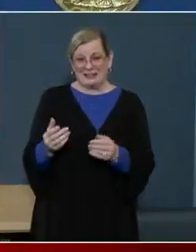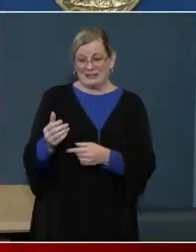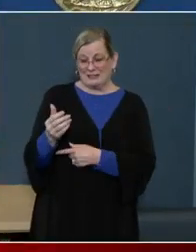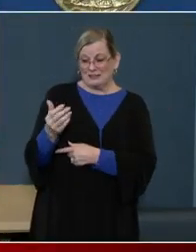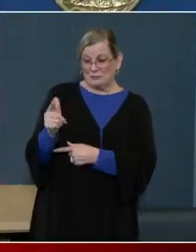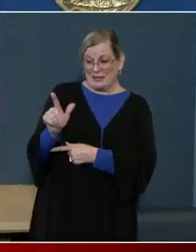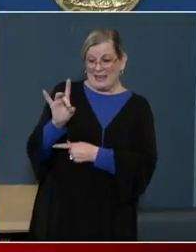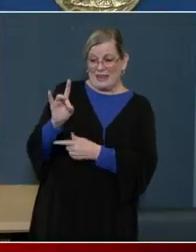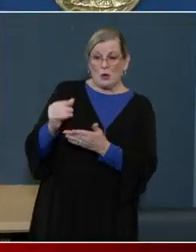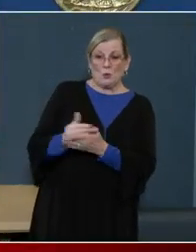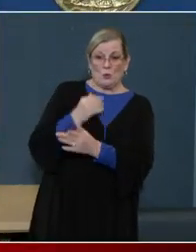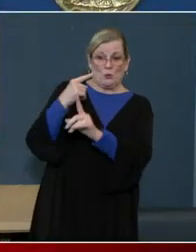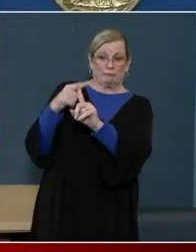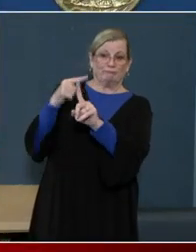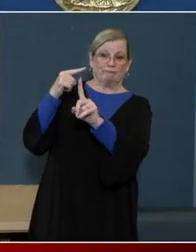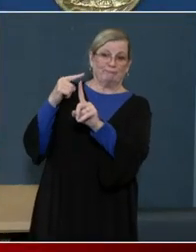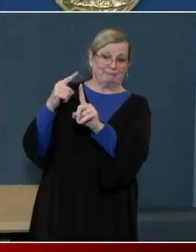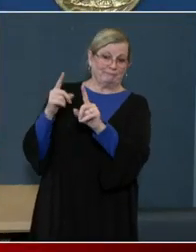Unfortunately,